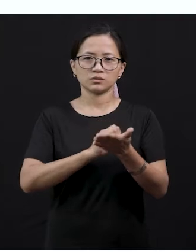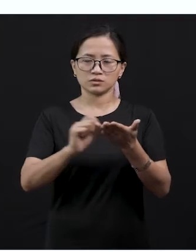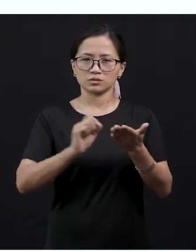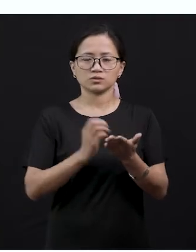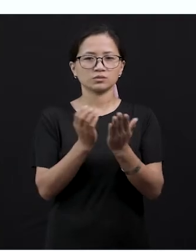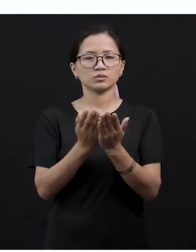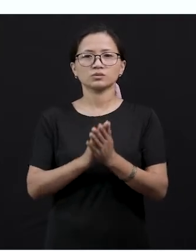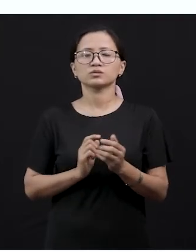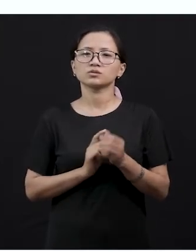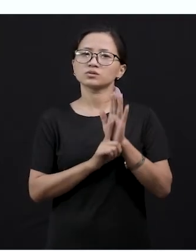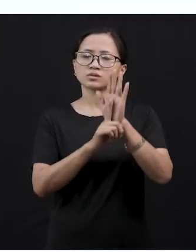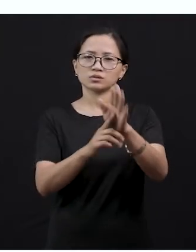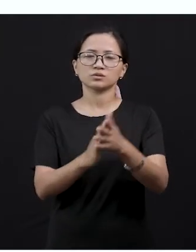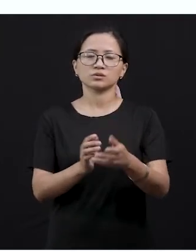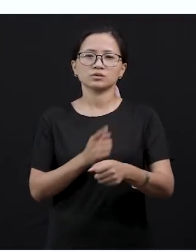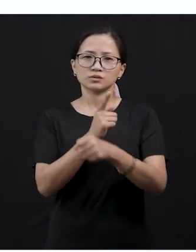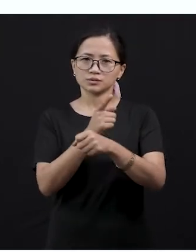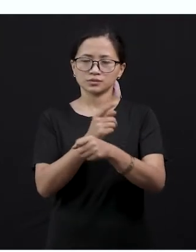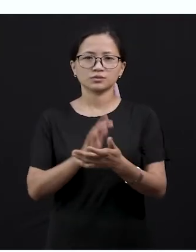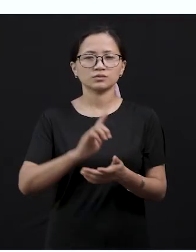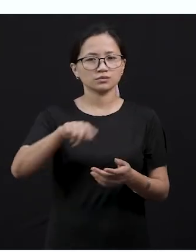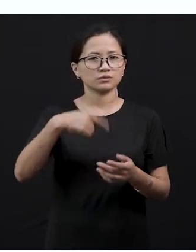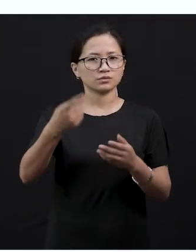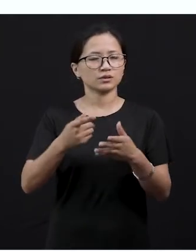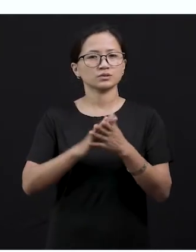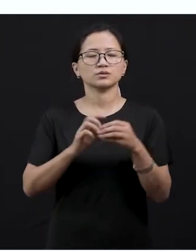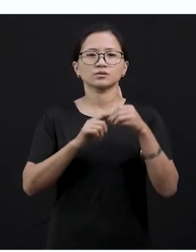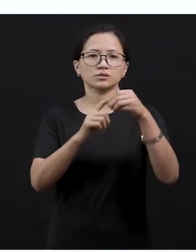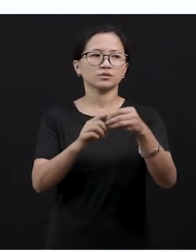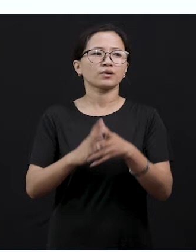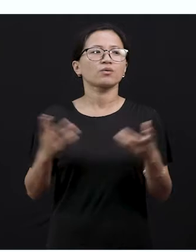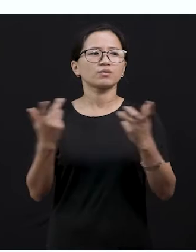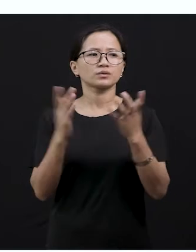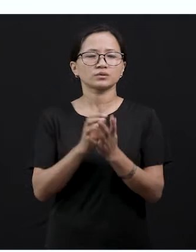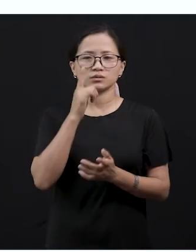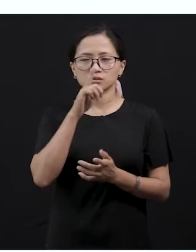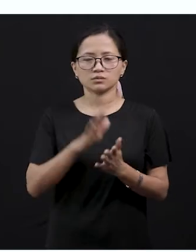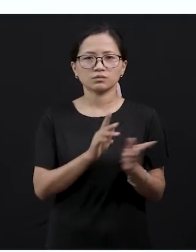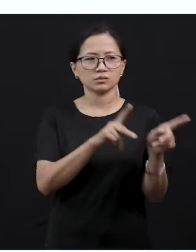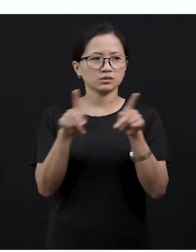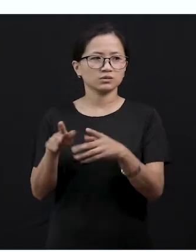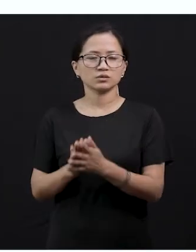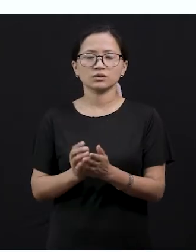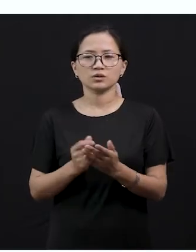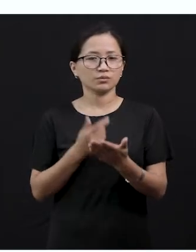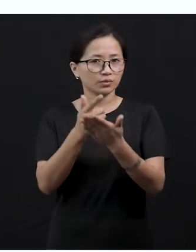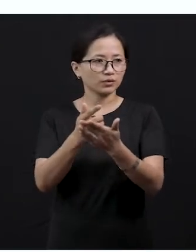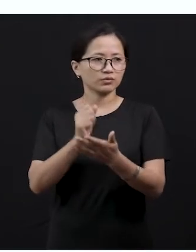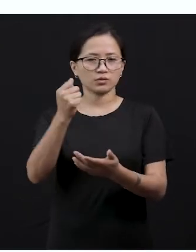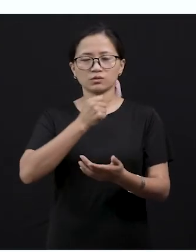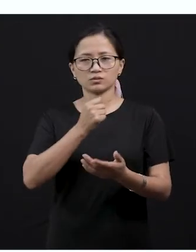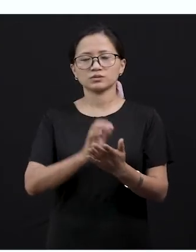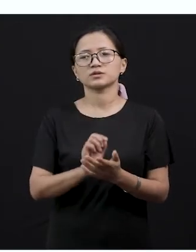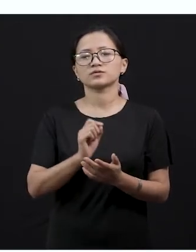in your exercise and show it to your teacher. Now next question is, what did the girls plan to buy for themselves